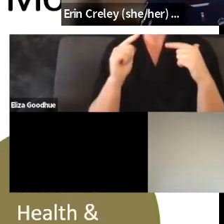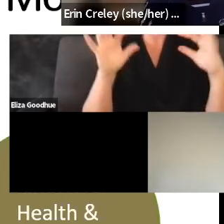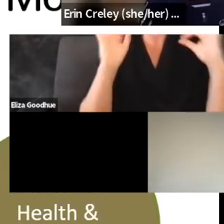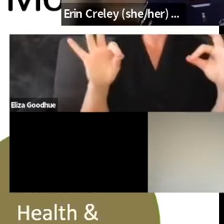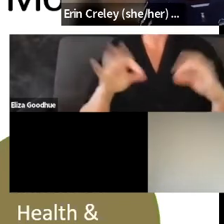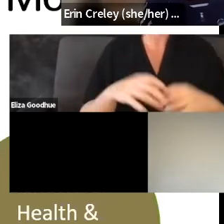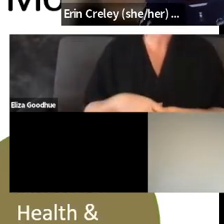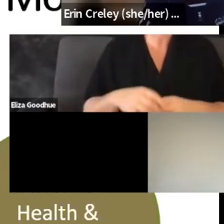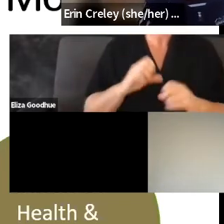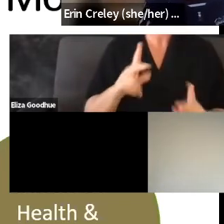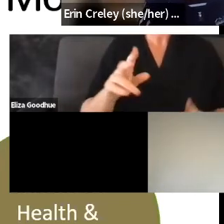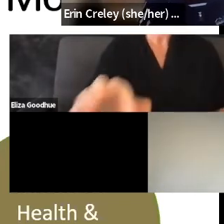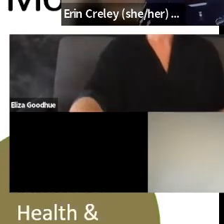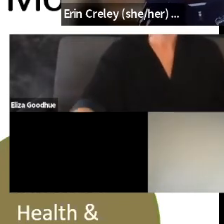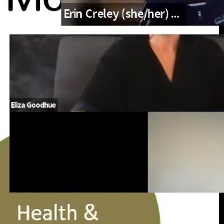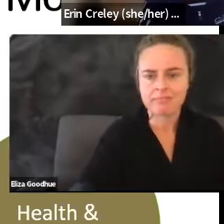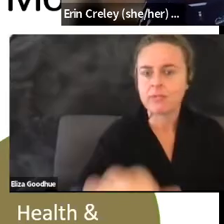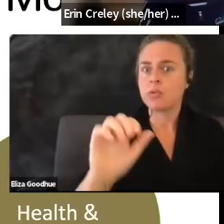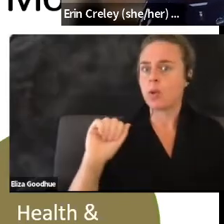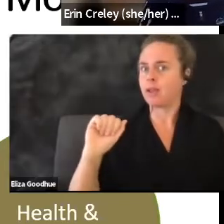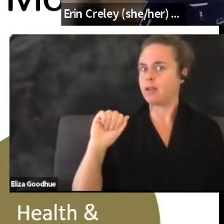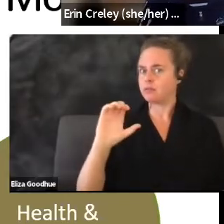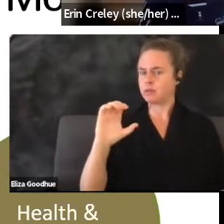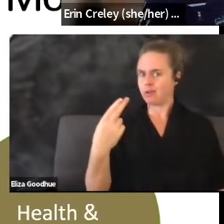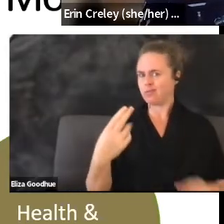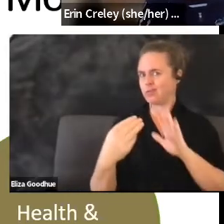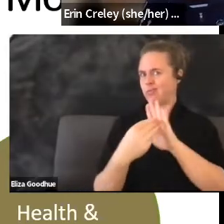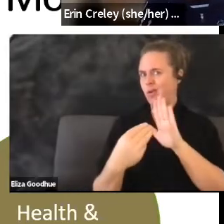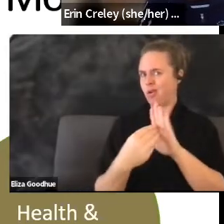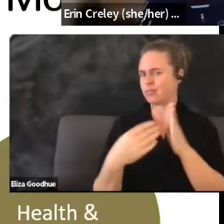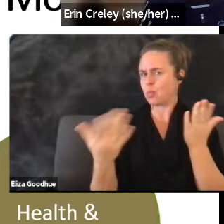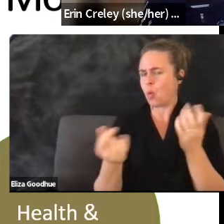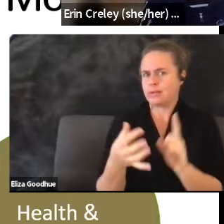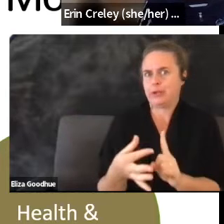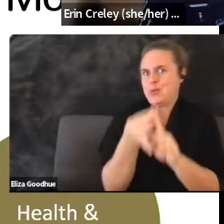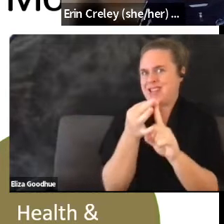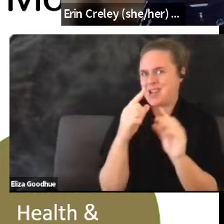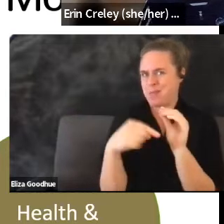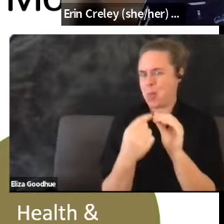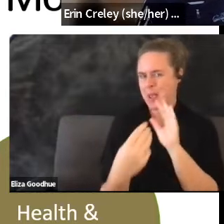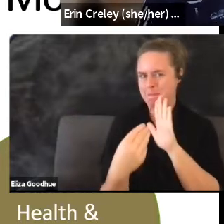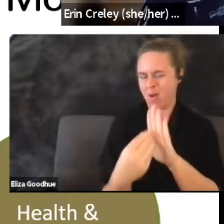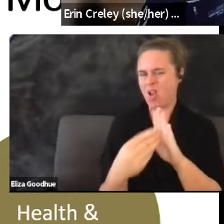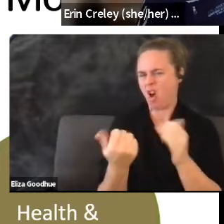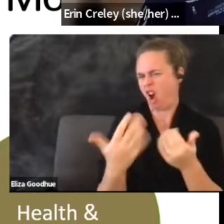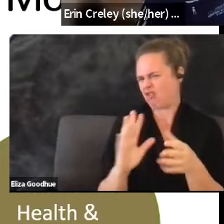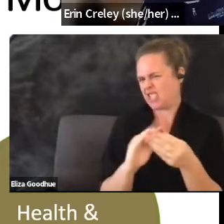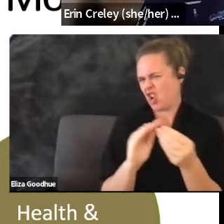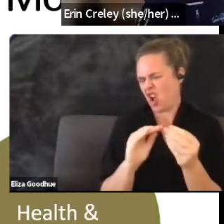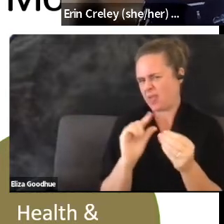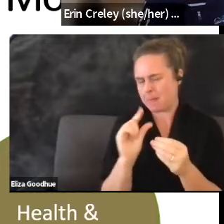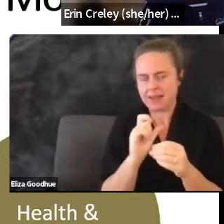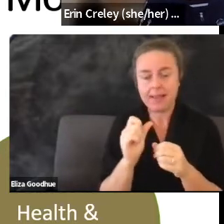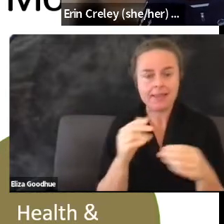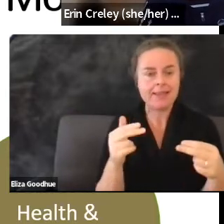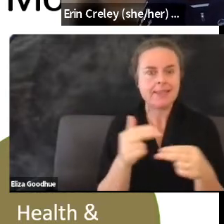briefly, what is unique about the ACH model? I think we've covered that. So this slide is meant to just highlight, again, some of those unique